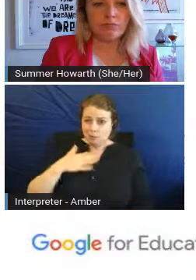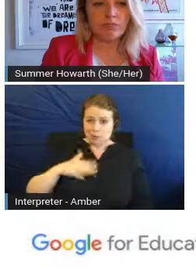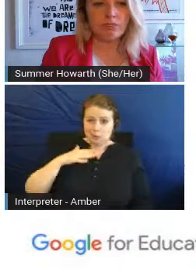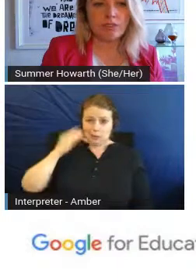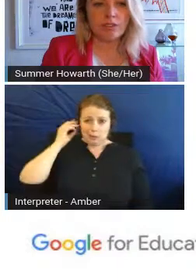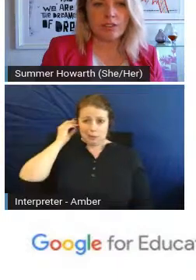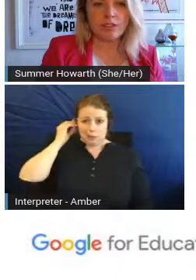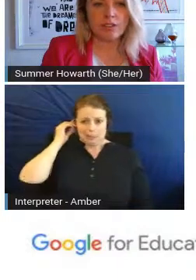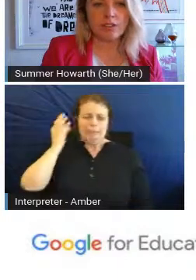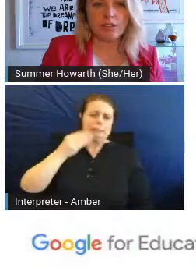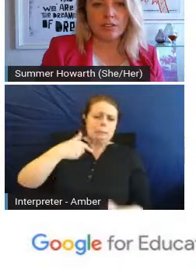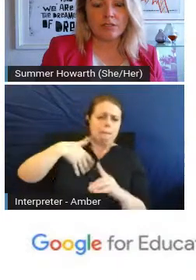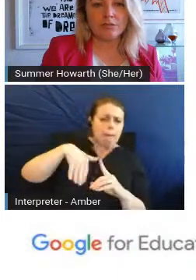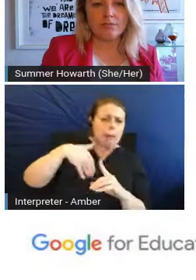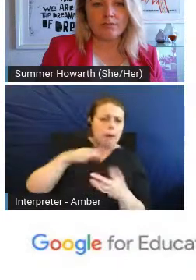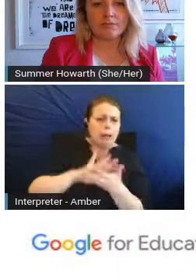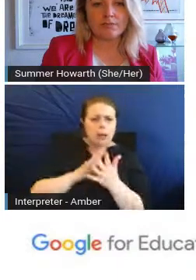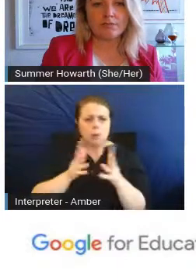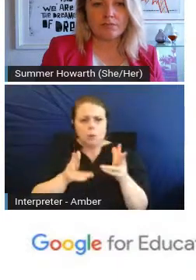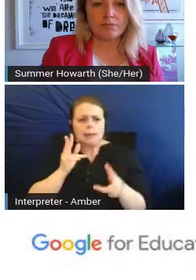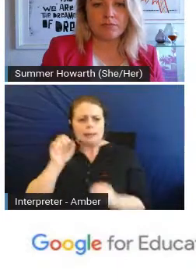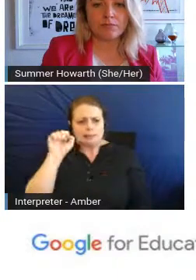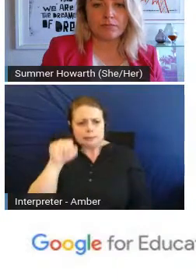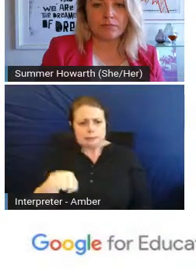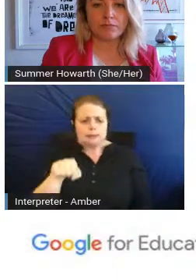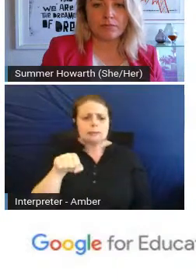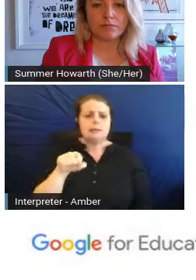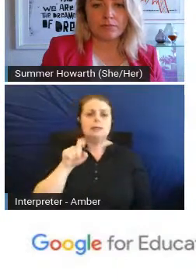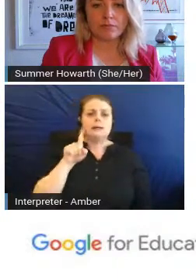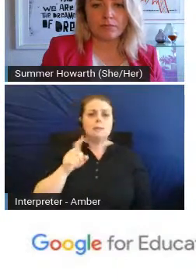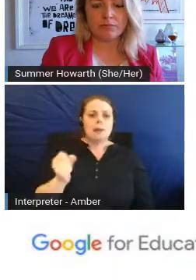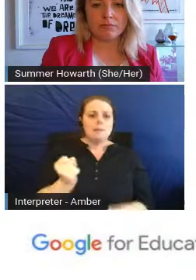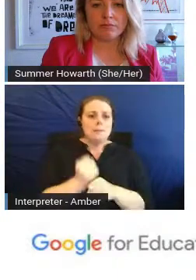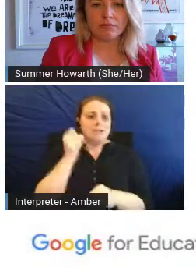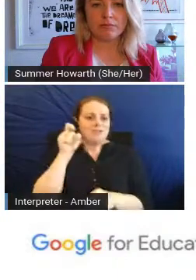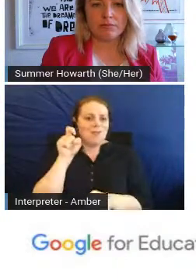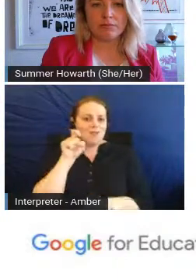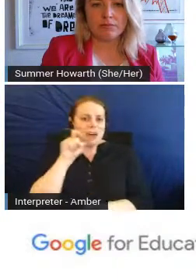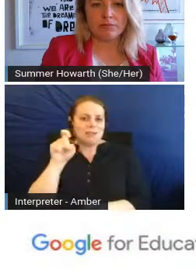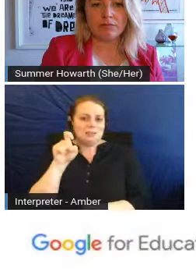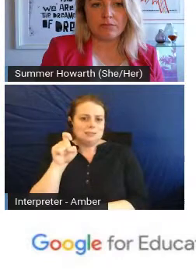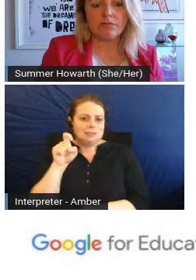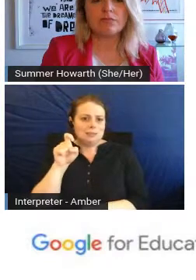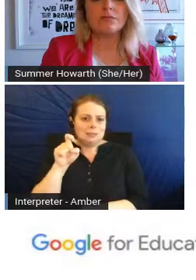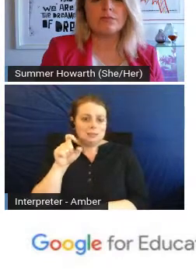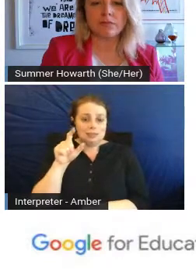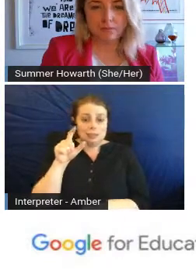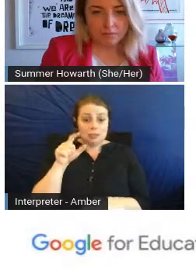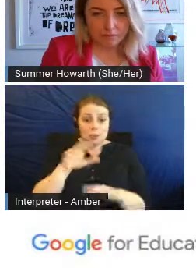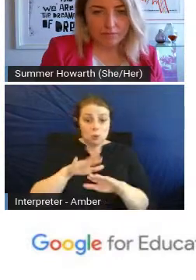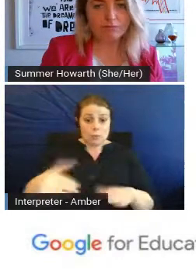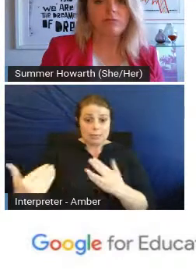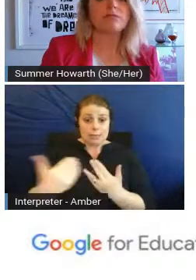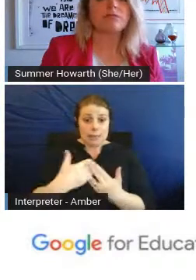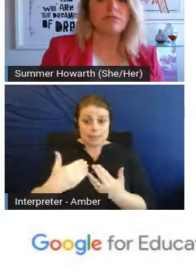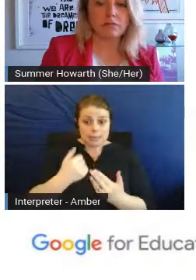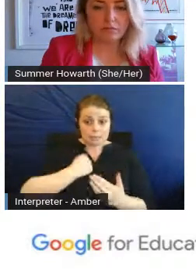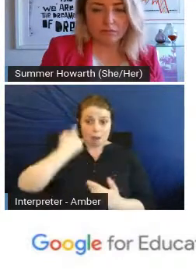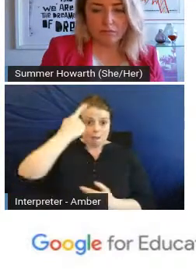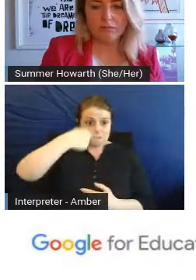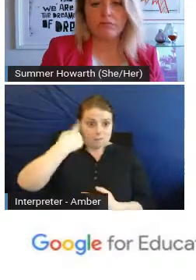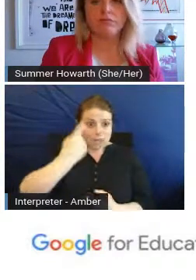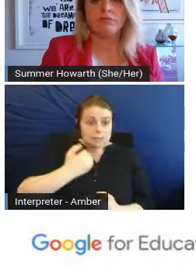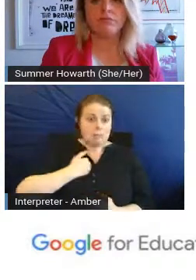with like how to edit, but it makes it fun. What kids are getting access to is my face, my voice, just something personal. So those kids